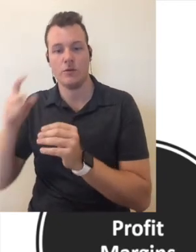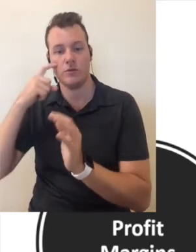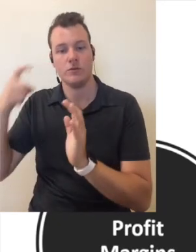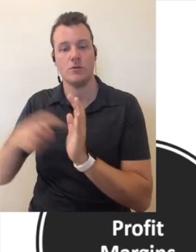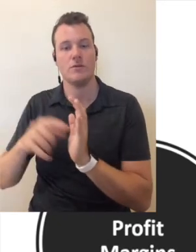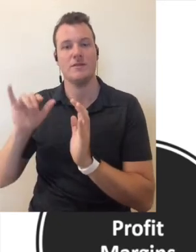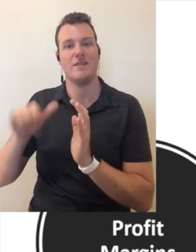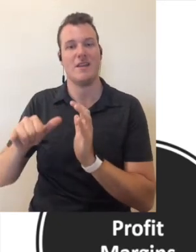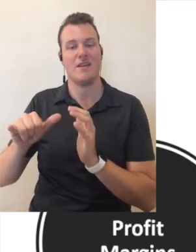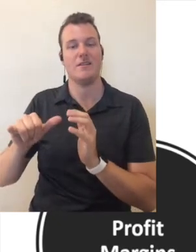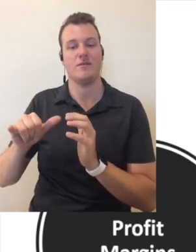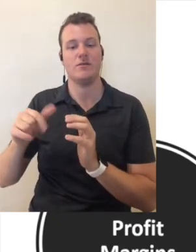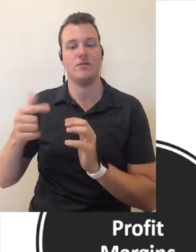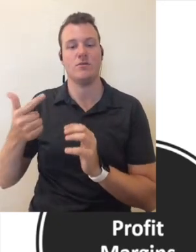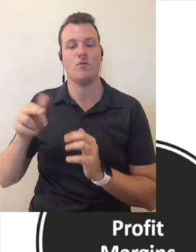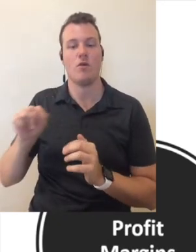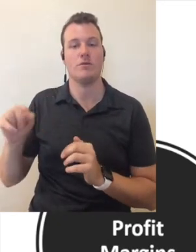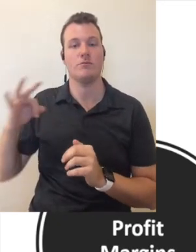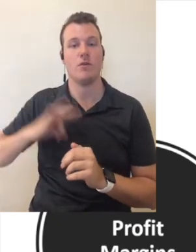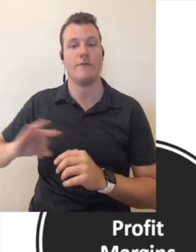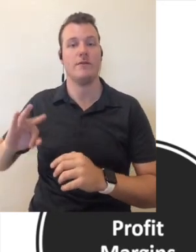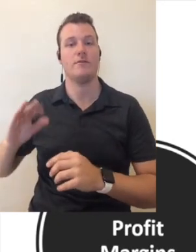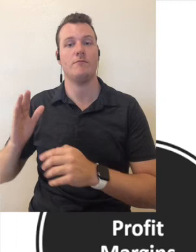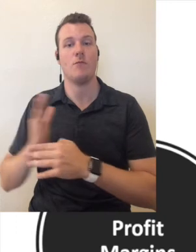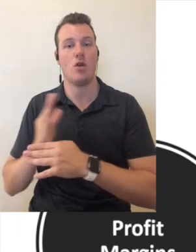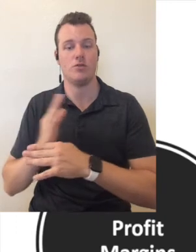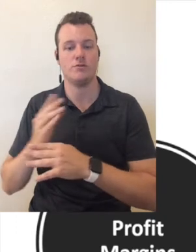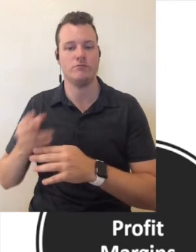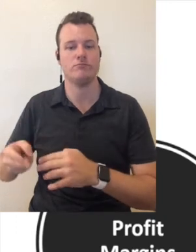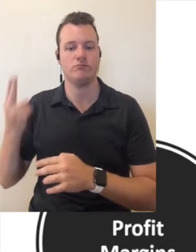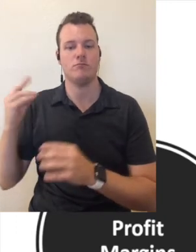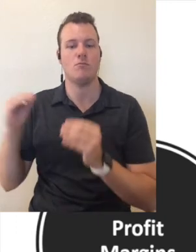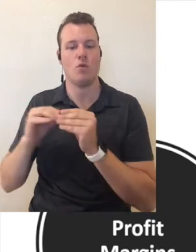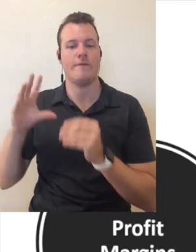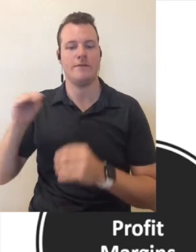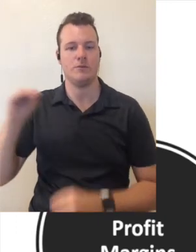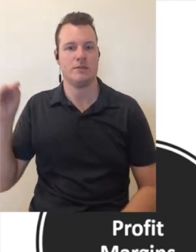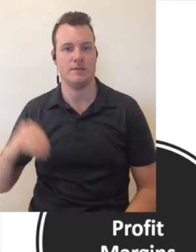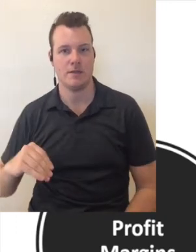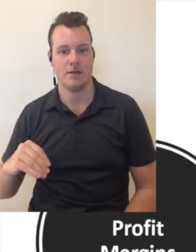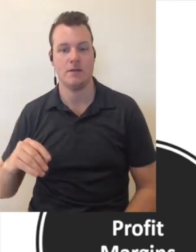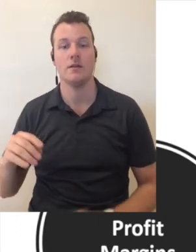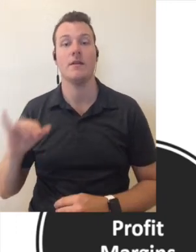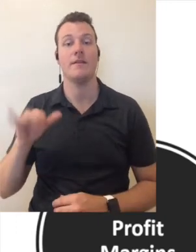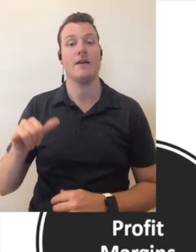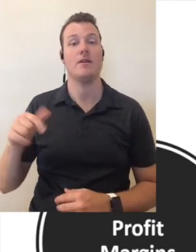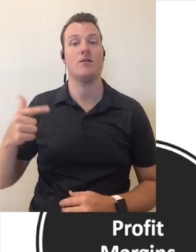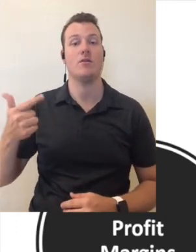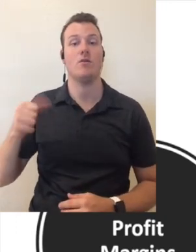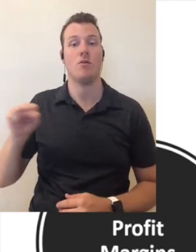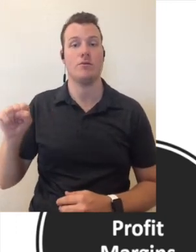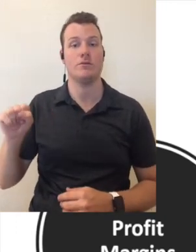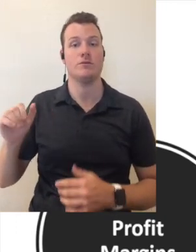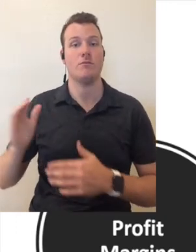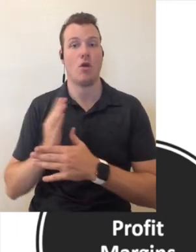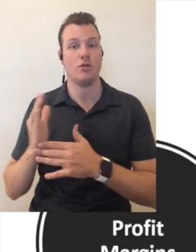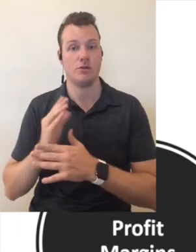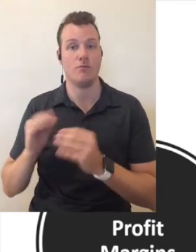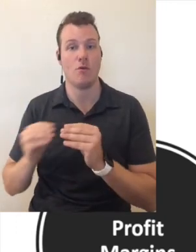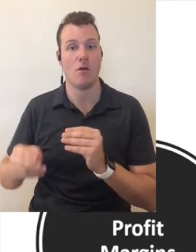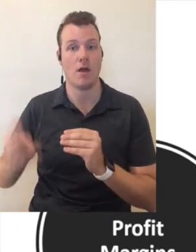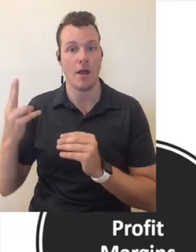And you'll notice that the gross profit is higher. It's up to 50,000, which now means we've